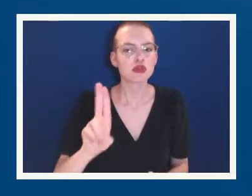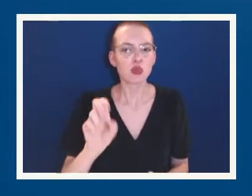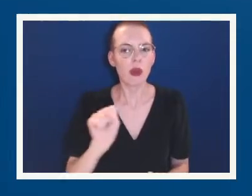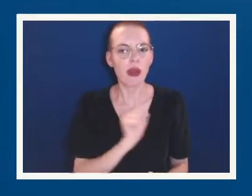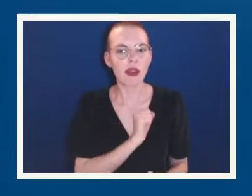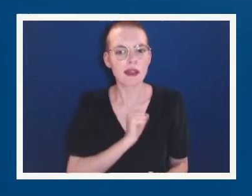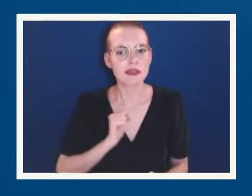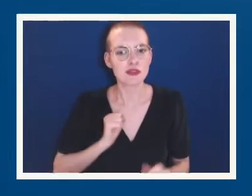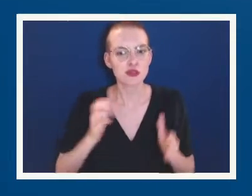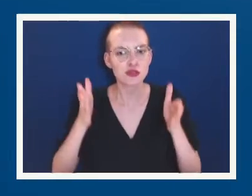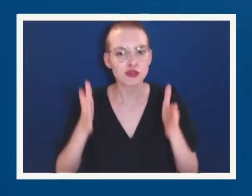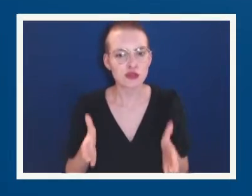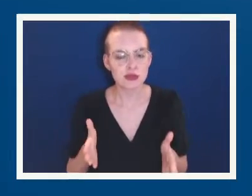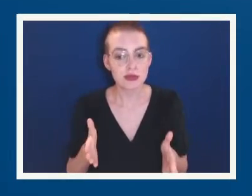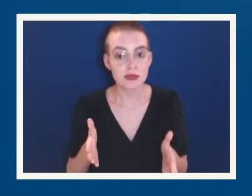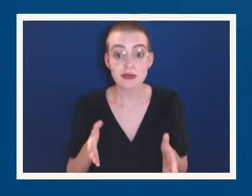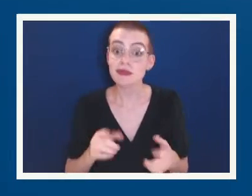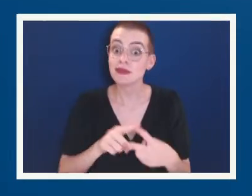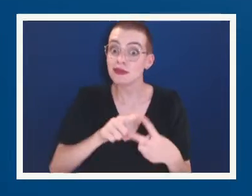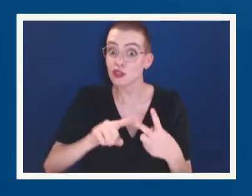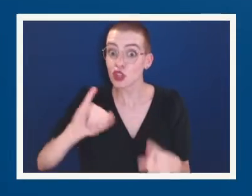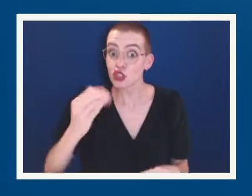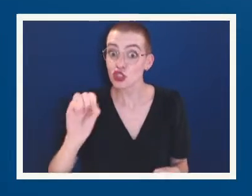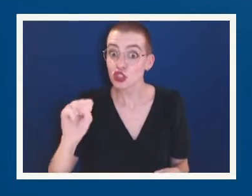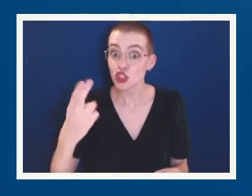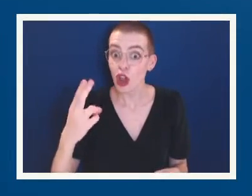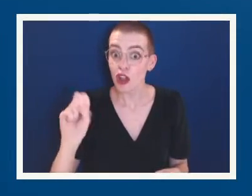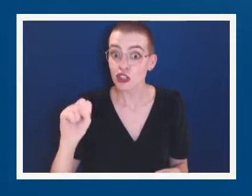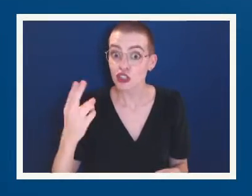And Josh Shapiro, your next governor.